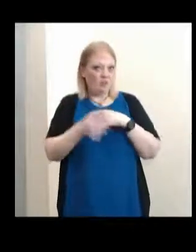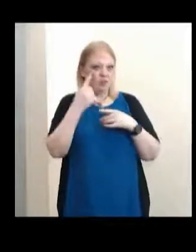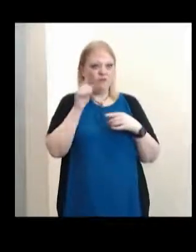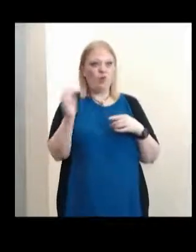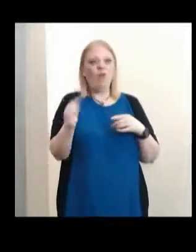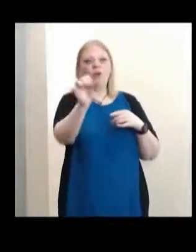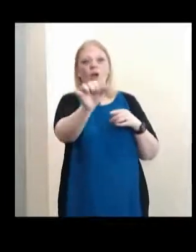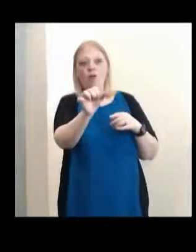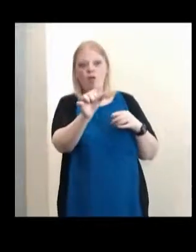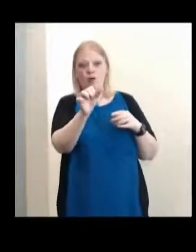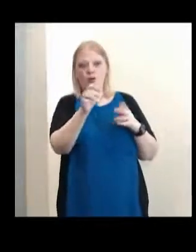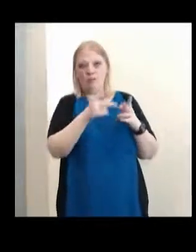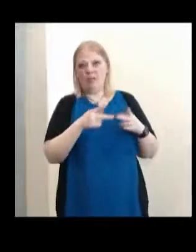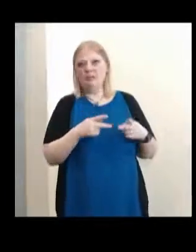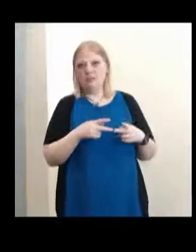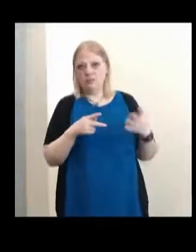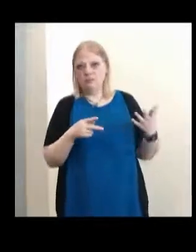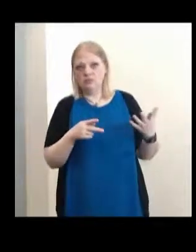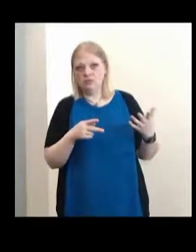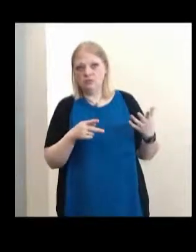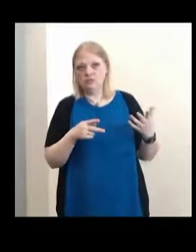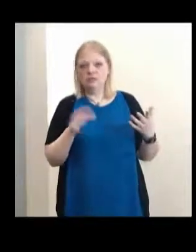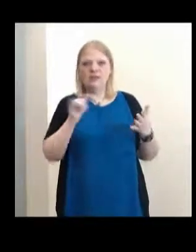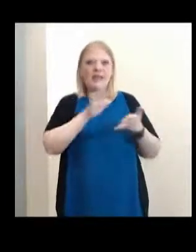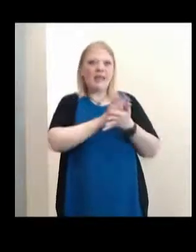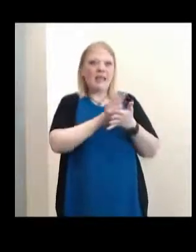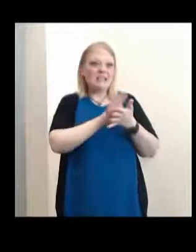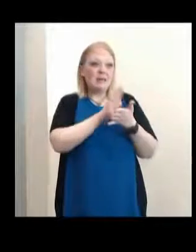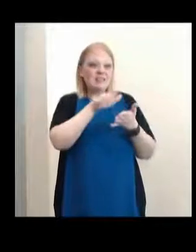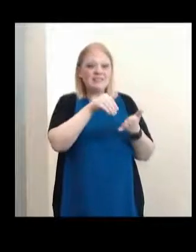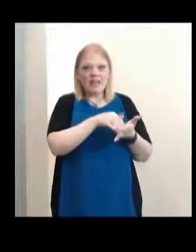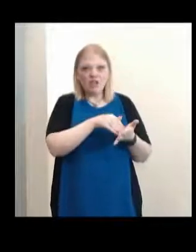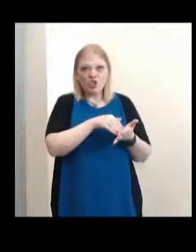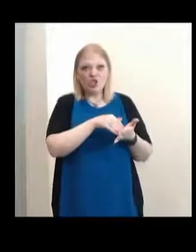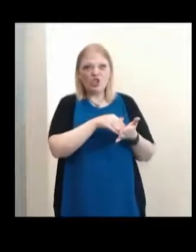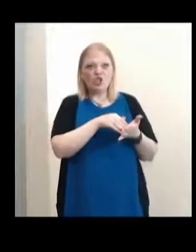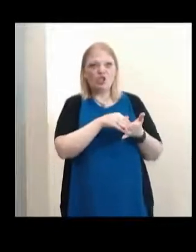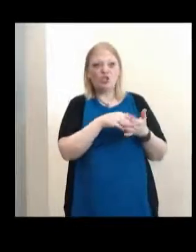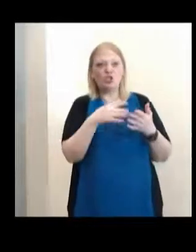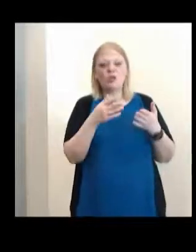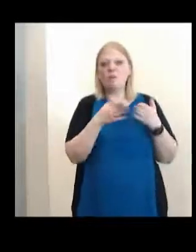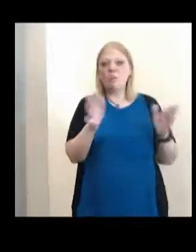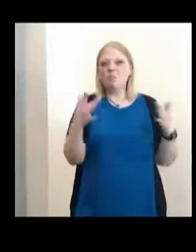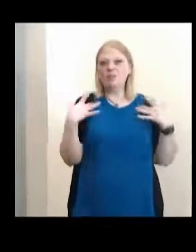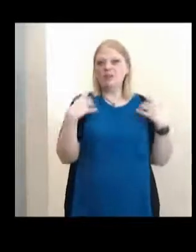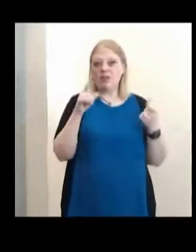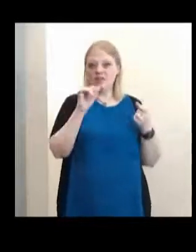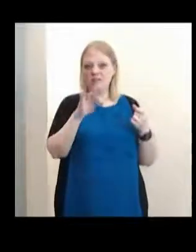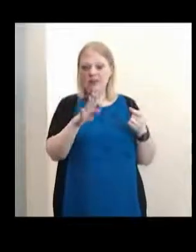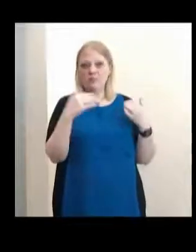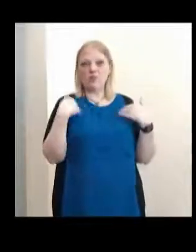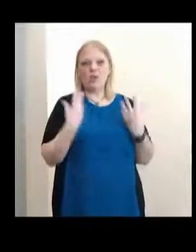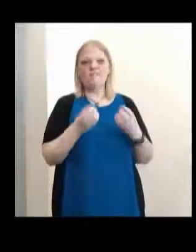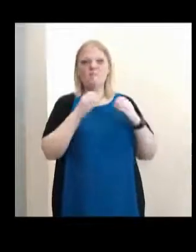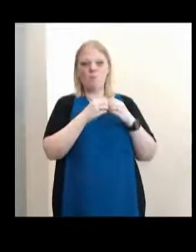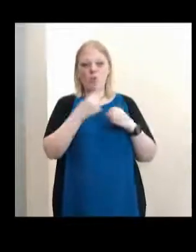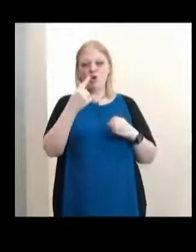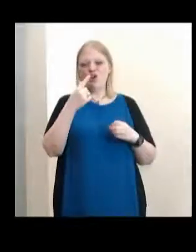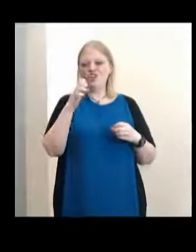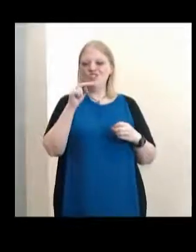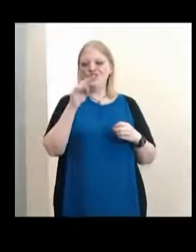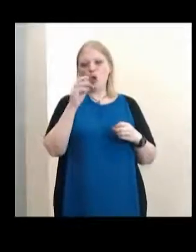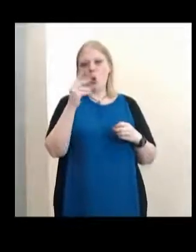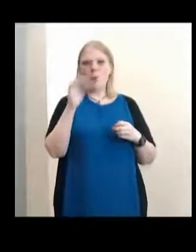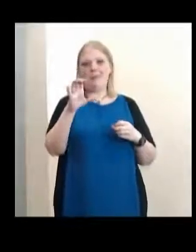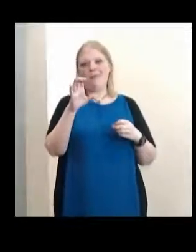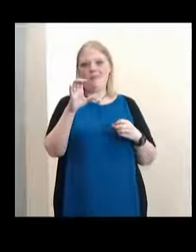other players in academic centers and in public health laboratories to do more genomic sequencing, because we do need